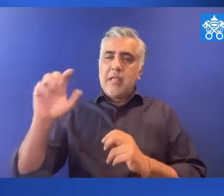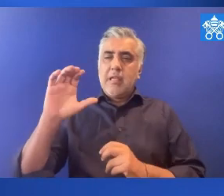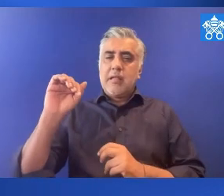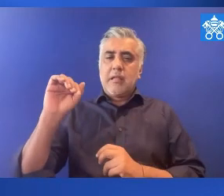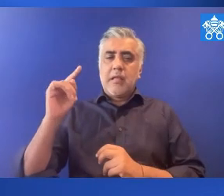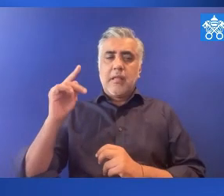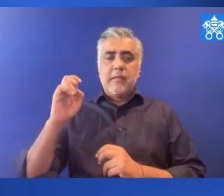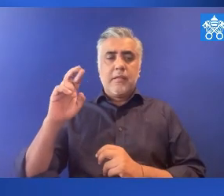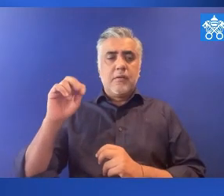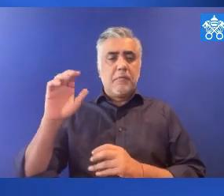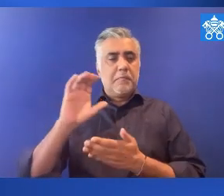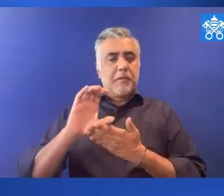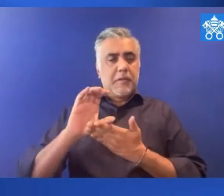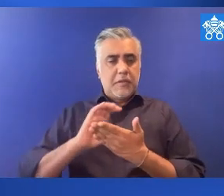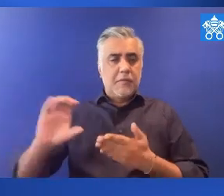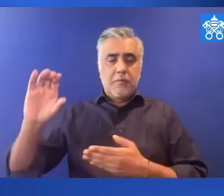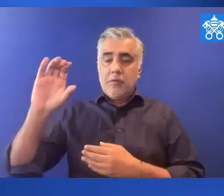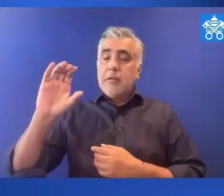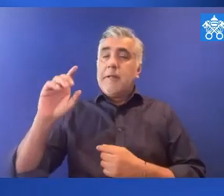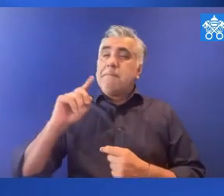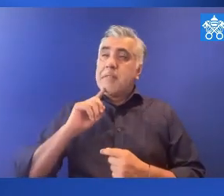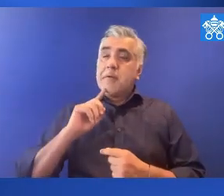Mass in the Asti Cathedral.